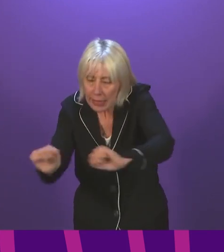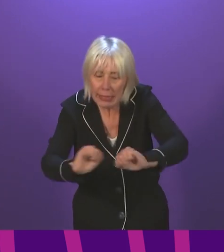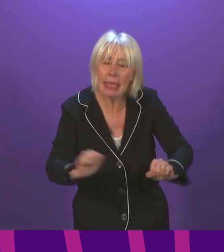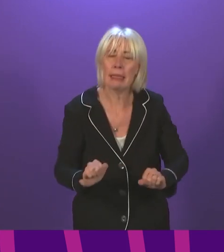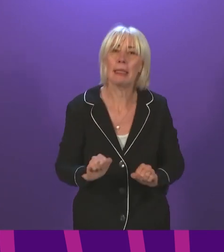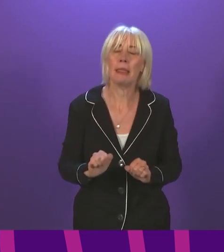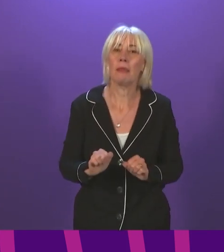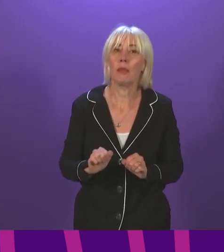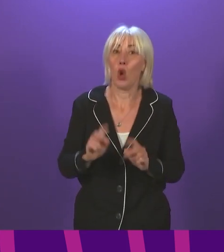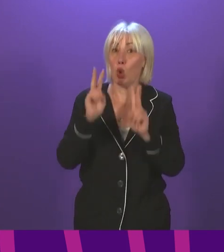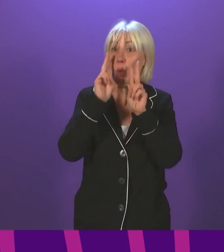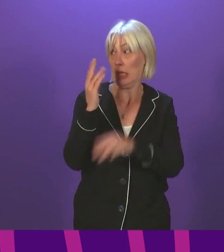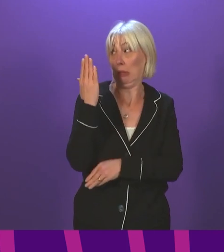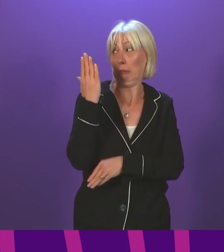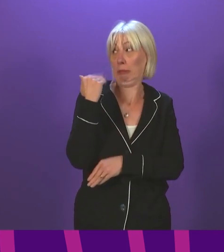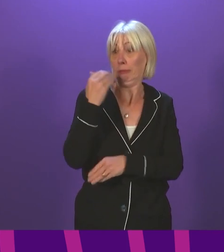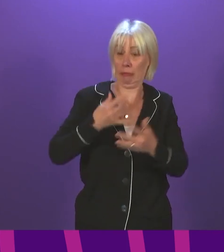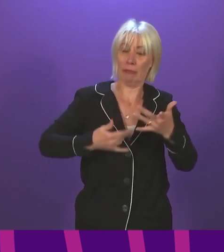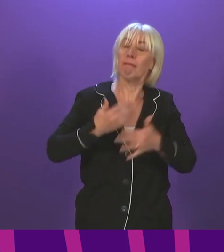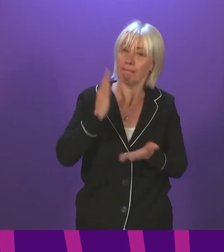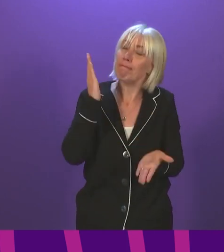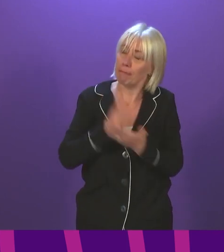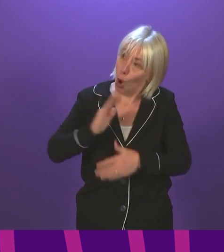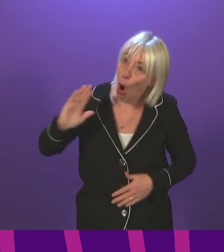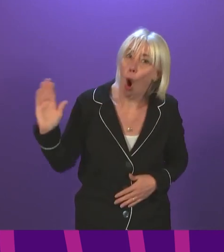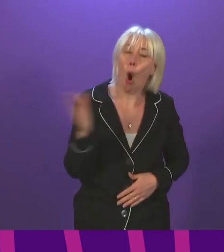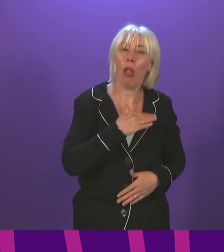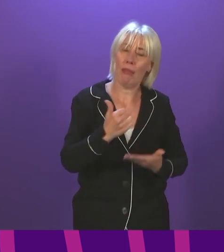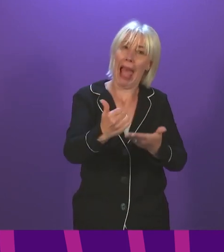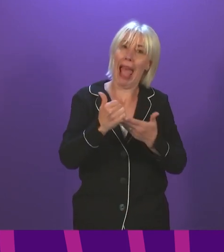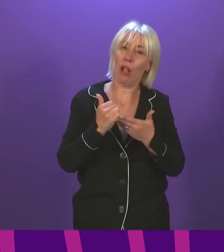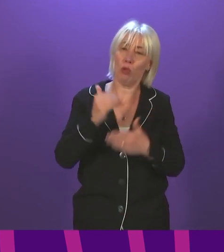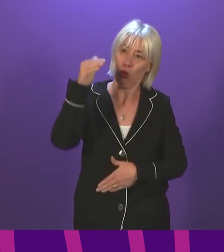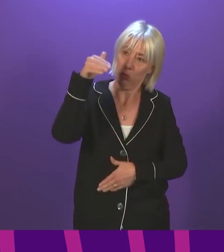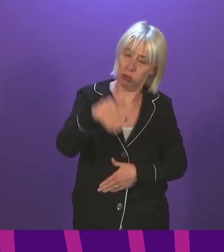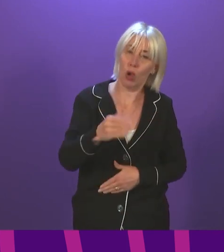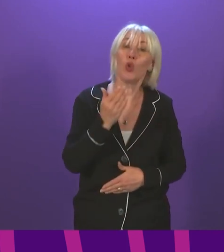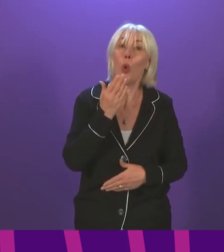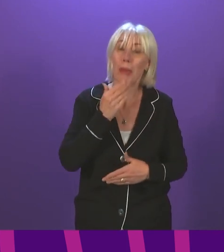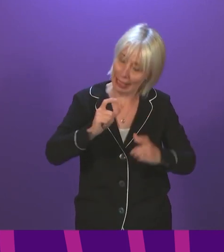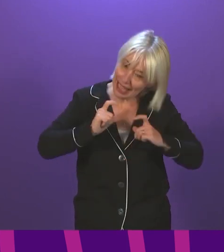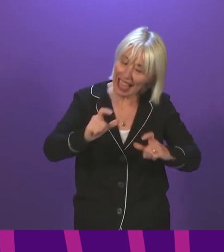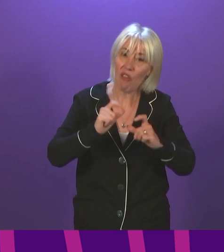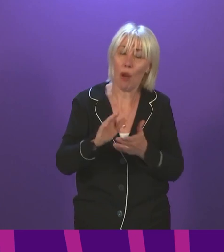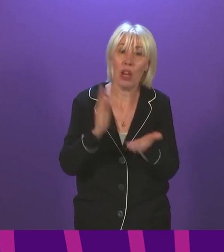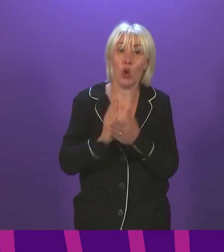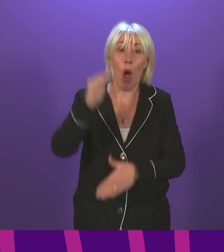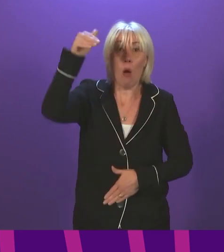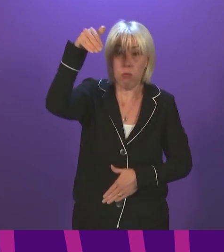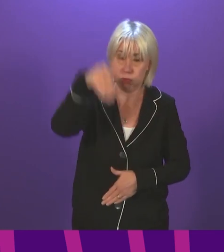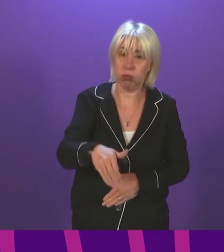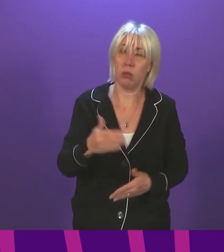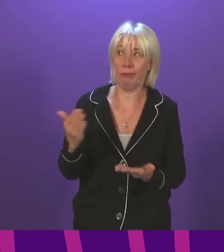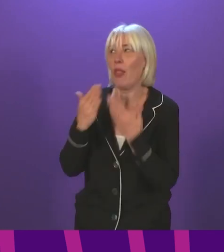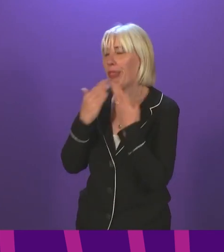we can see in the most recent data, really does make a difference. So please stick with it and let's get cases down even further. Thank you,